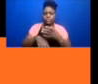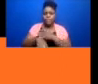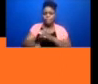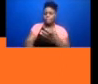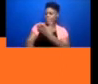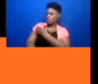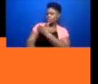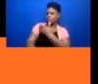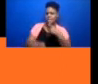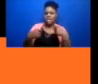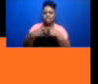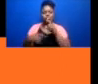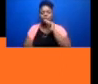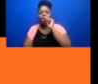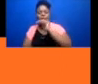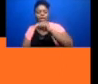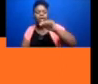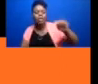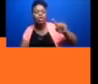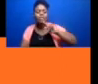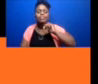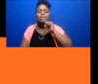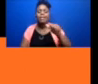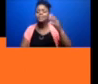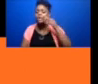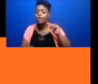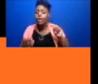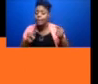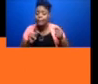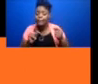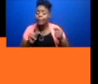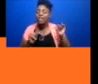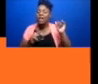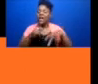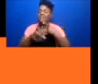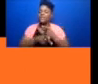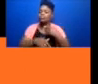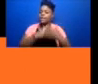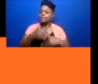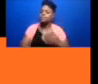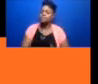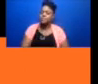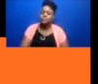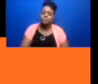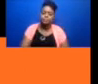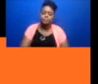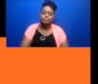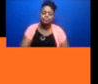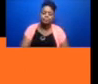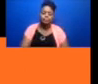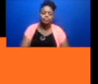process. We need a new ethic around the pace of life that doesn't